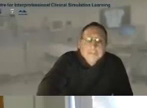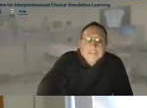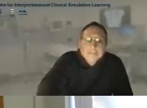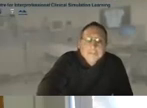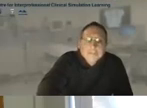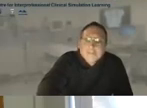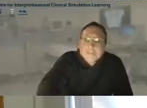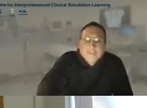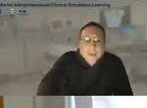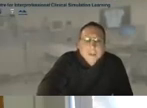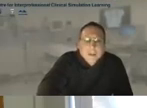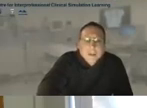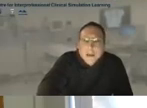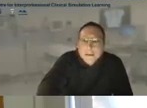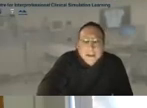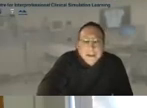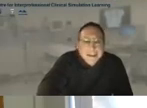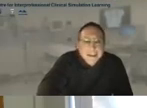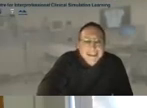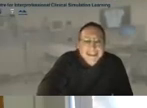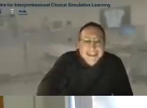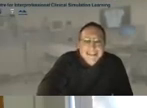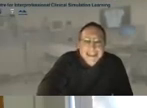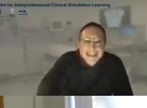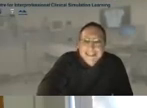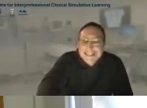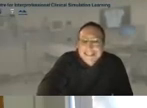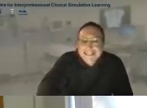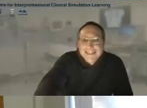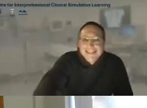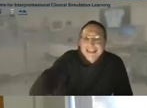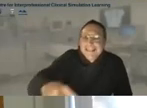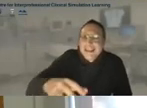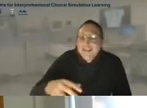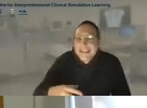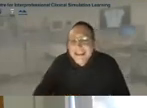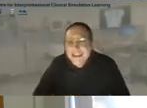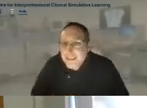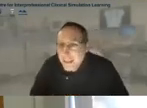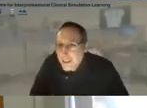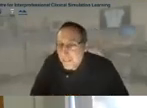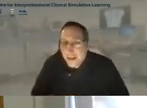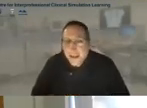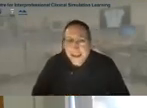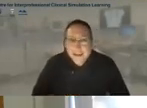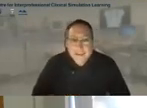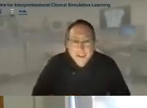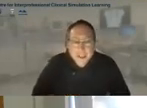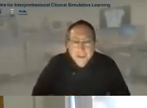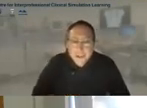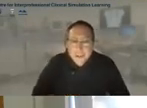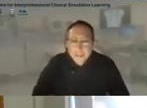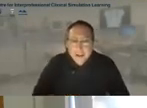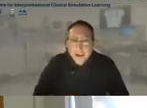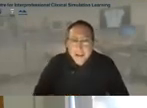practice. Thank you, Tamara. And so that leads us to this next segment, the simulation part. And really